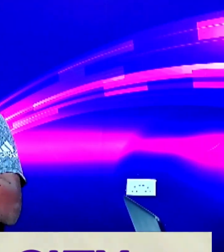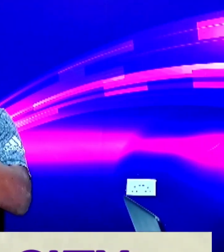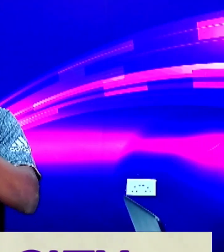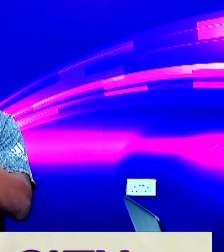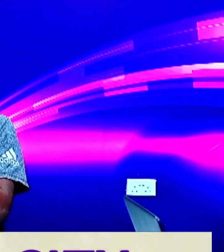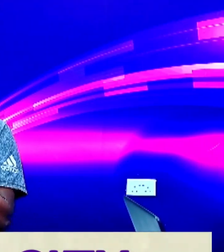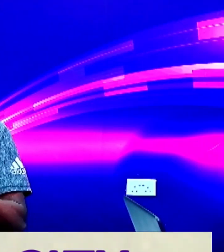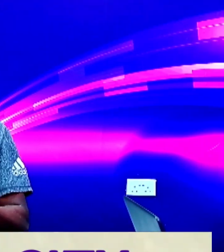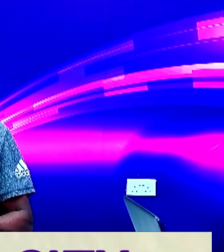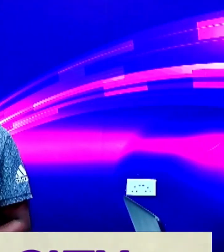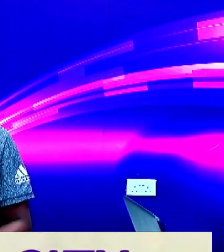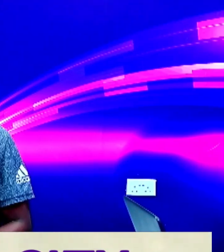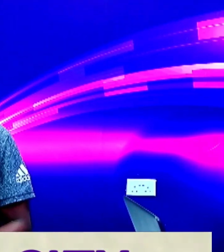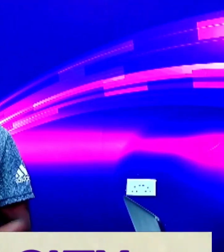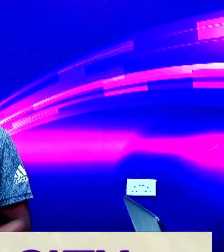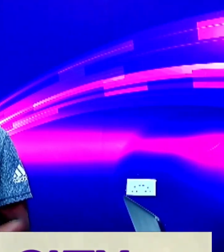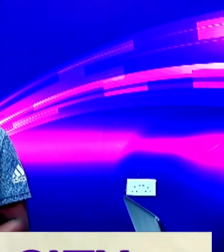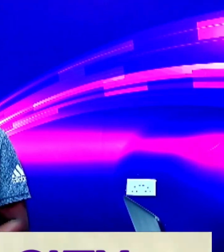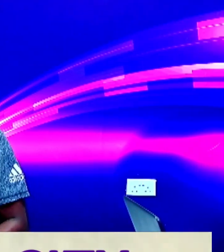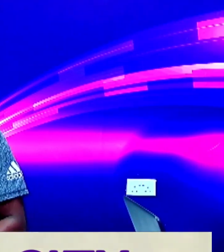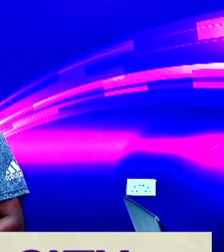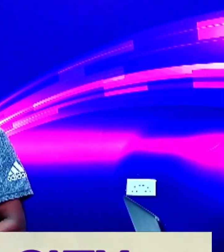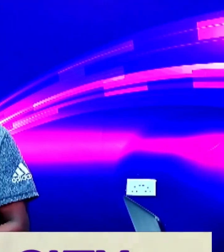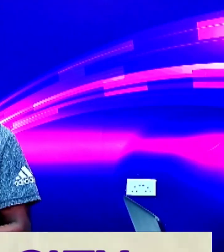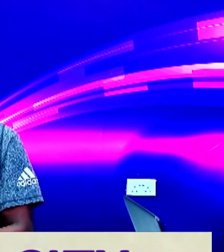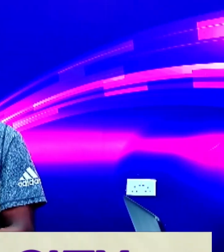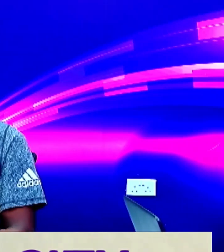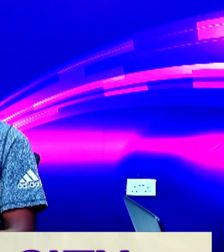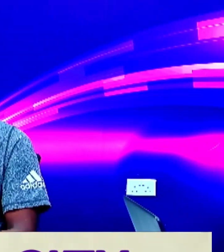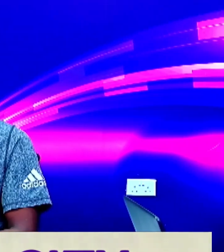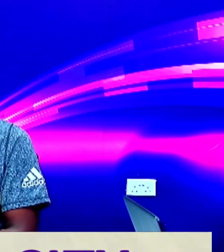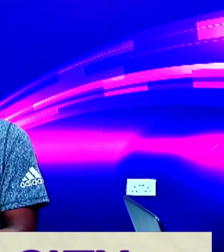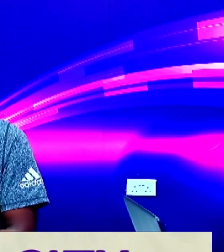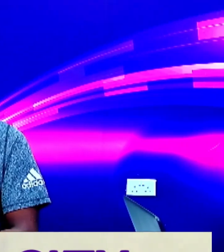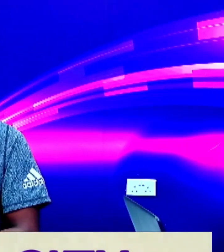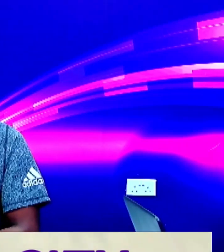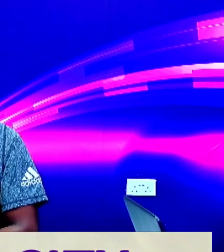come back, and we see if he can manage to help the team win.